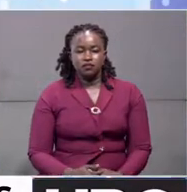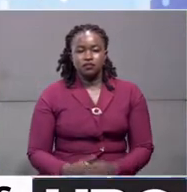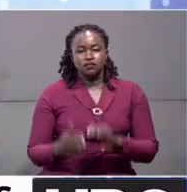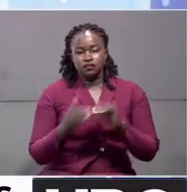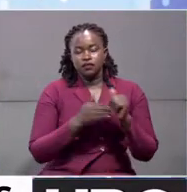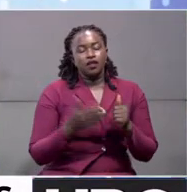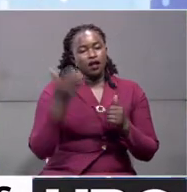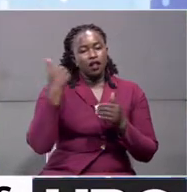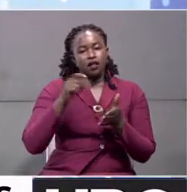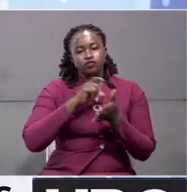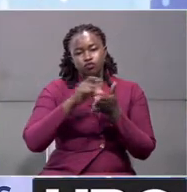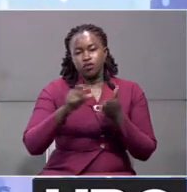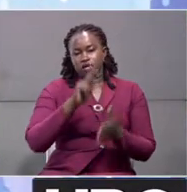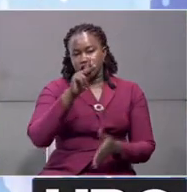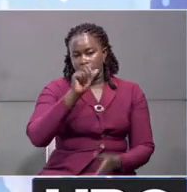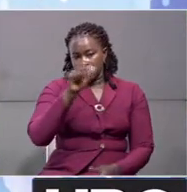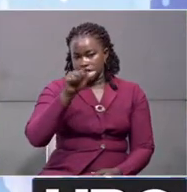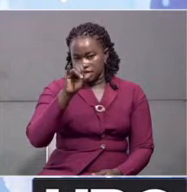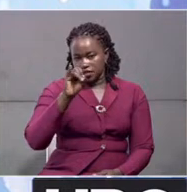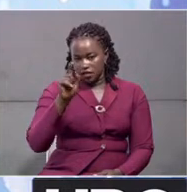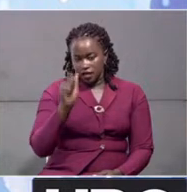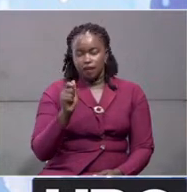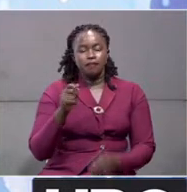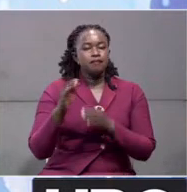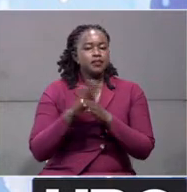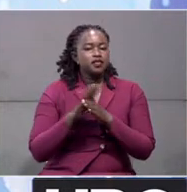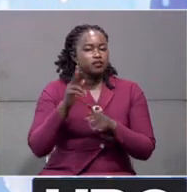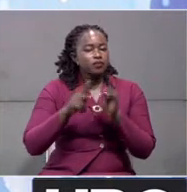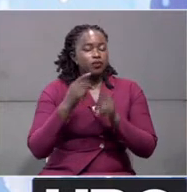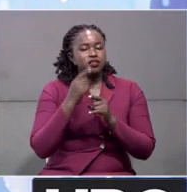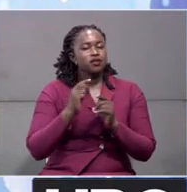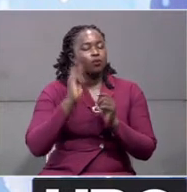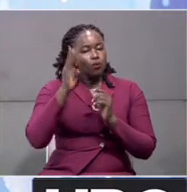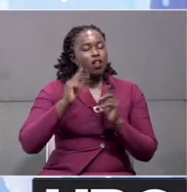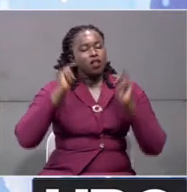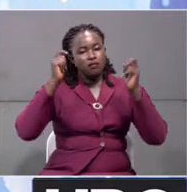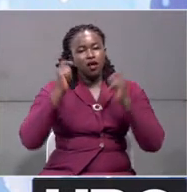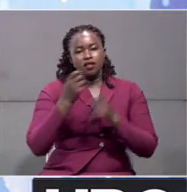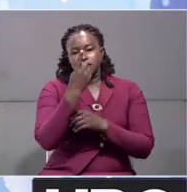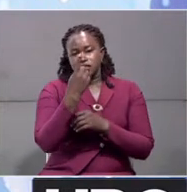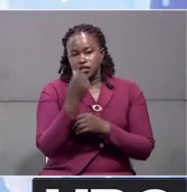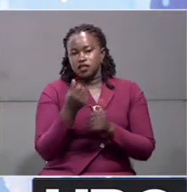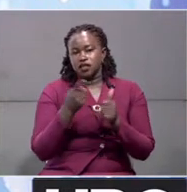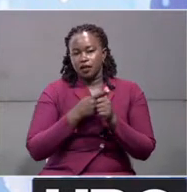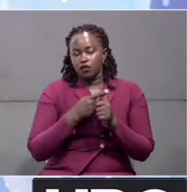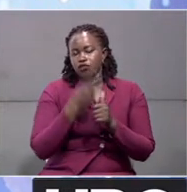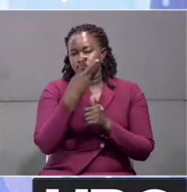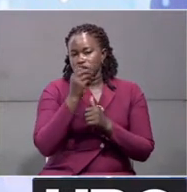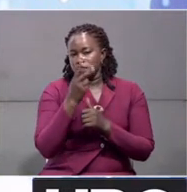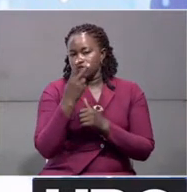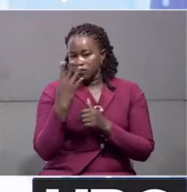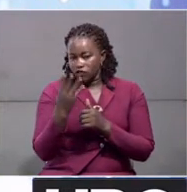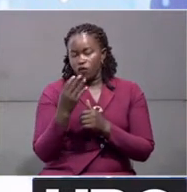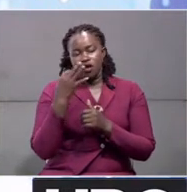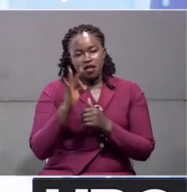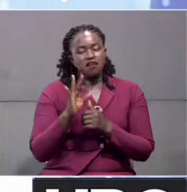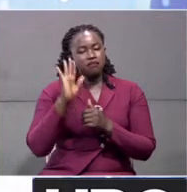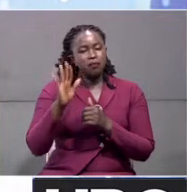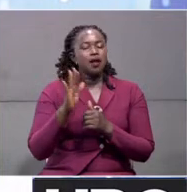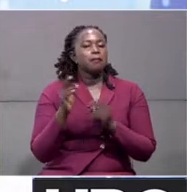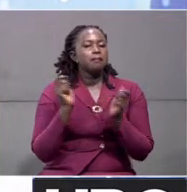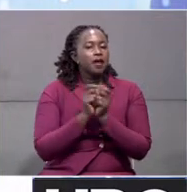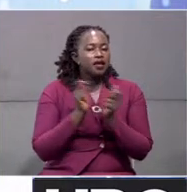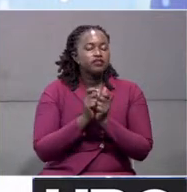Now, last week, Kasita traders announced that they will strike on the 16th of April 2024 if their persistent